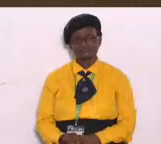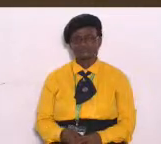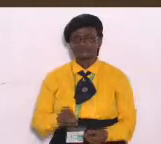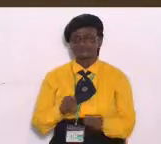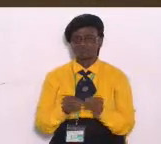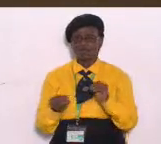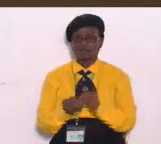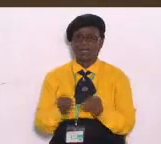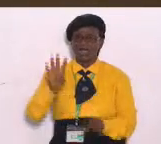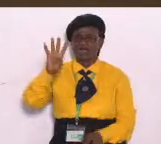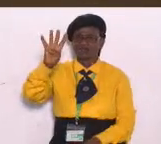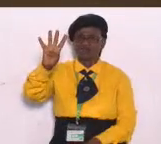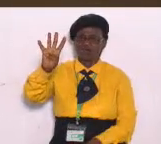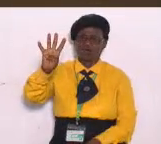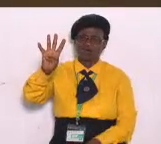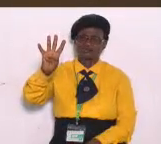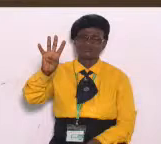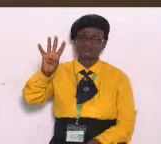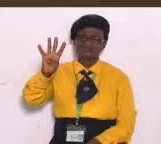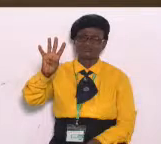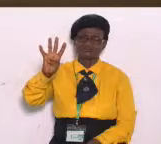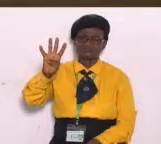Number four.